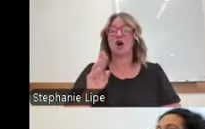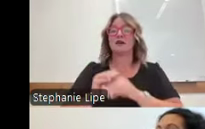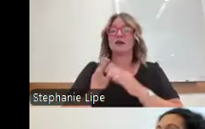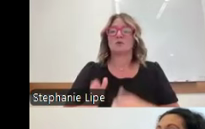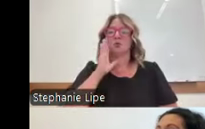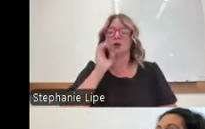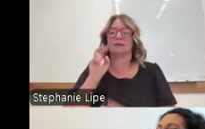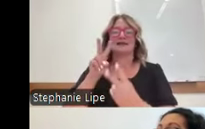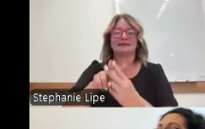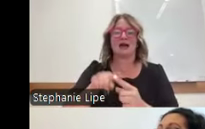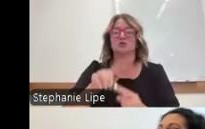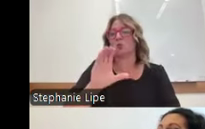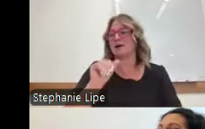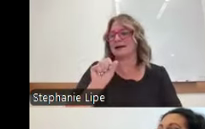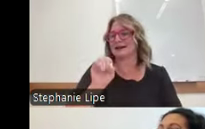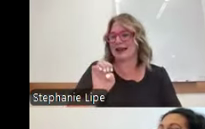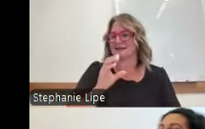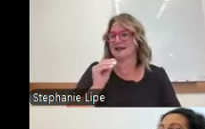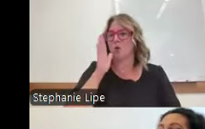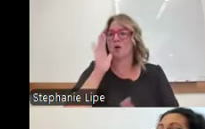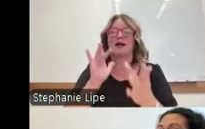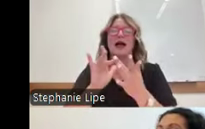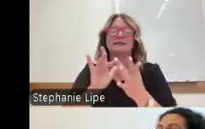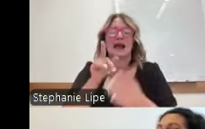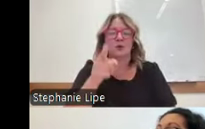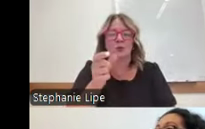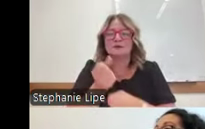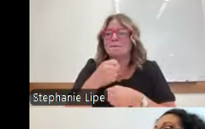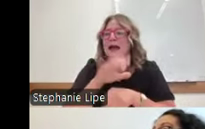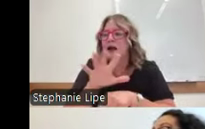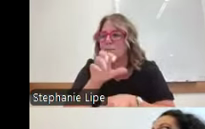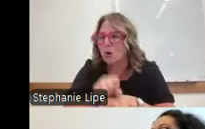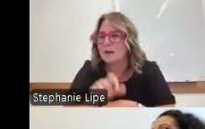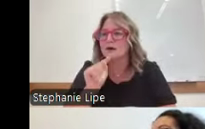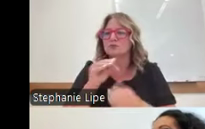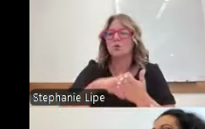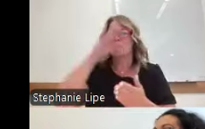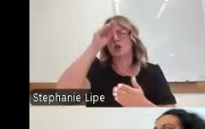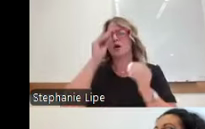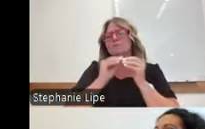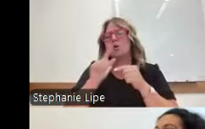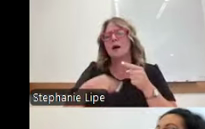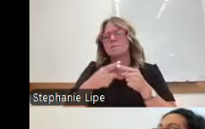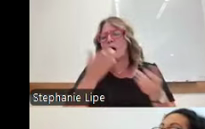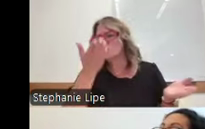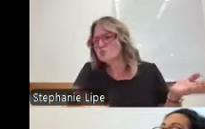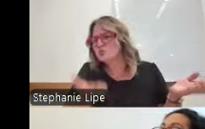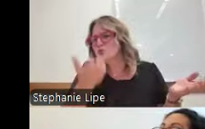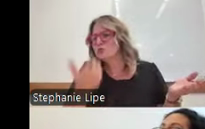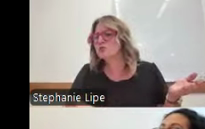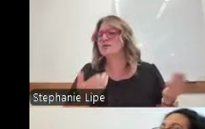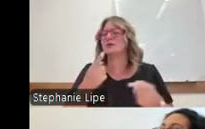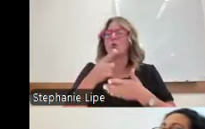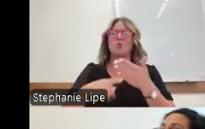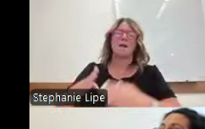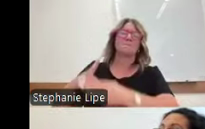that application, and the counselor will then be assigned to your case and will likely contact you to make an appointment to